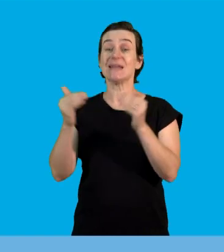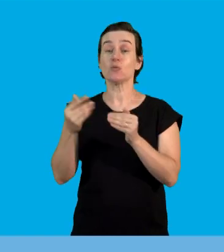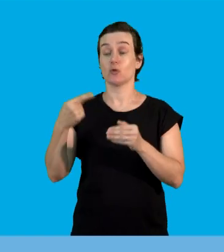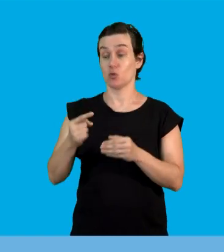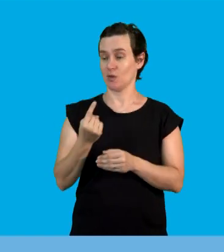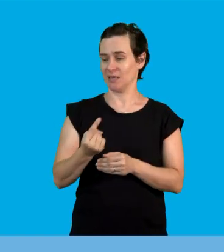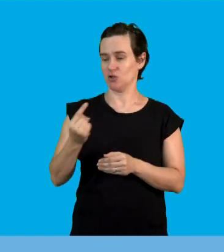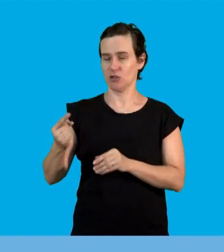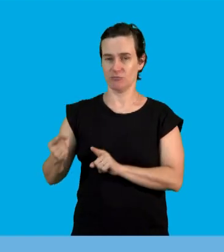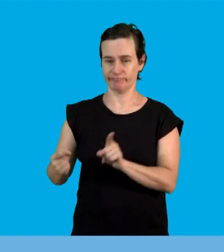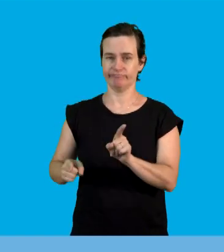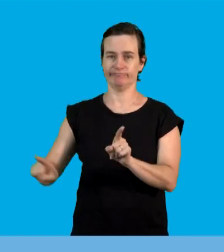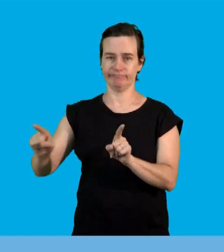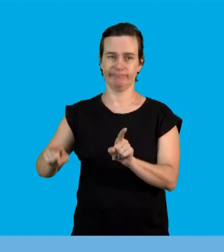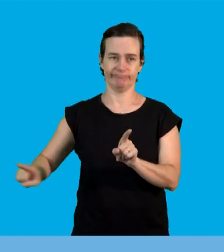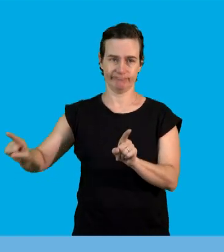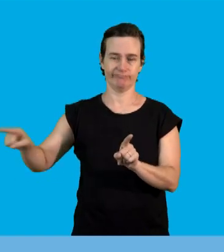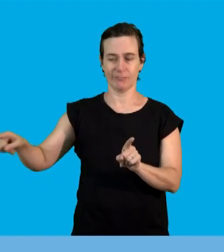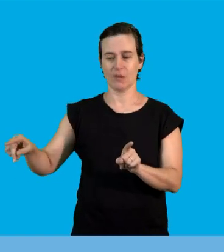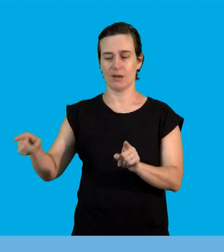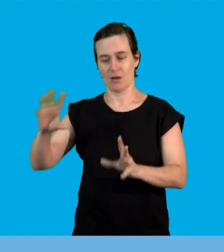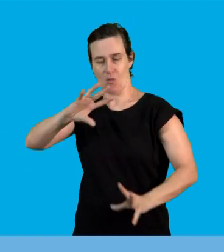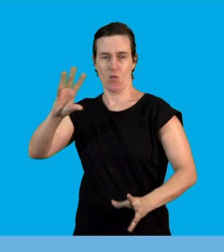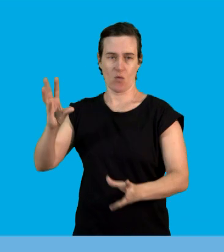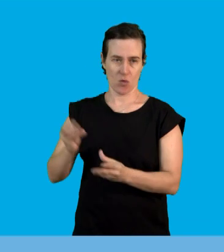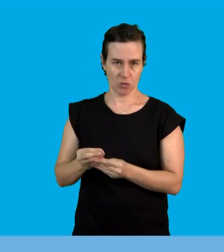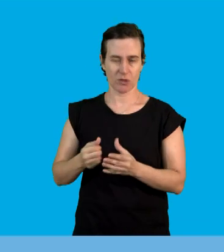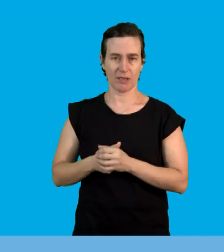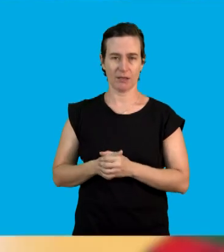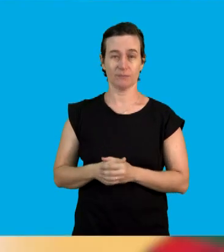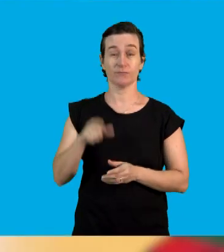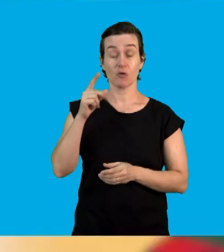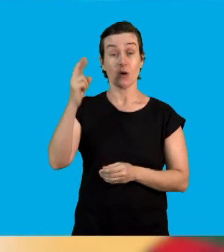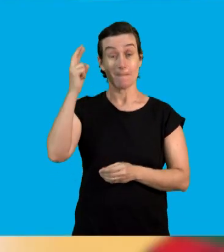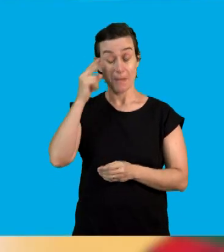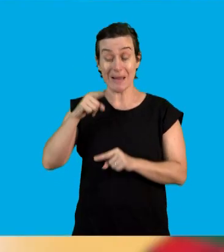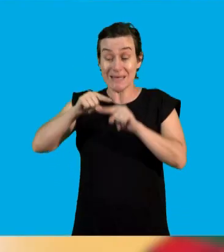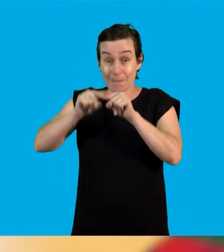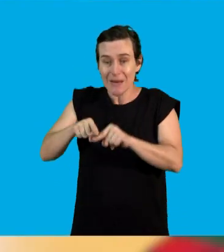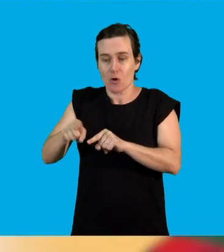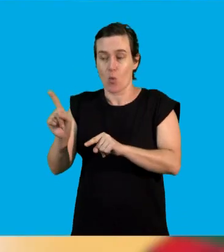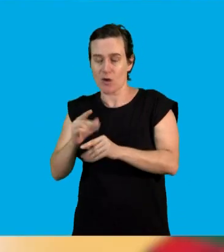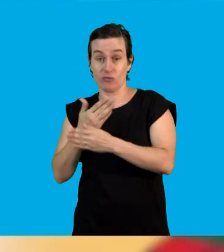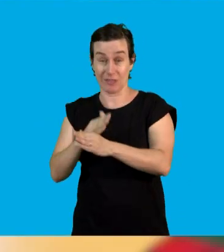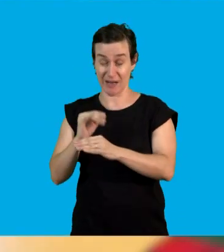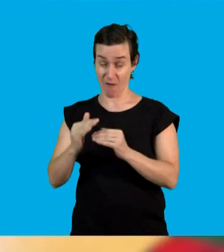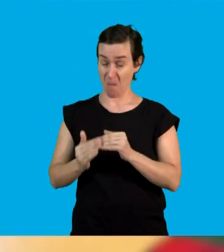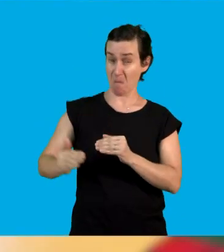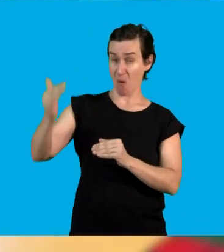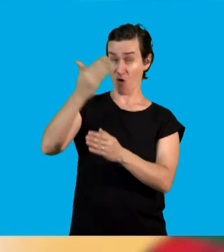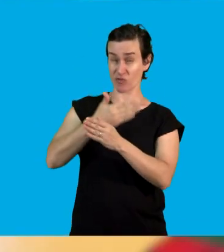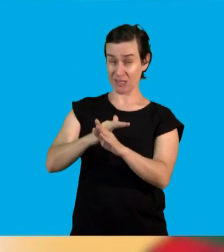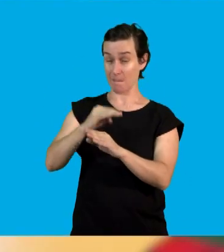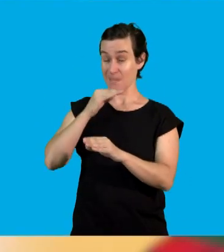in each component. Remember, in parallel, the current is going to divide according to the resistance of the resistor. The greater